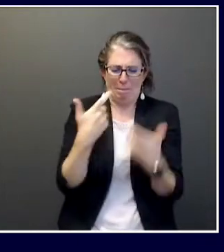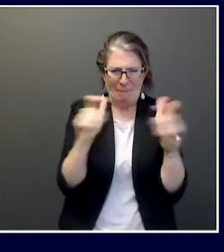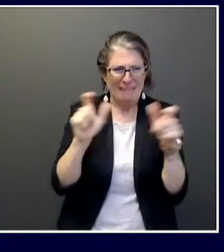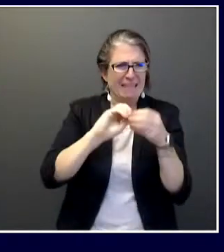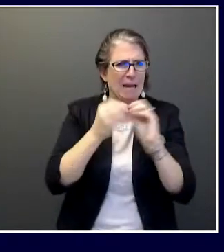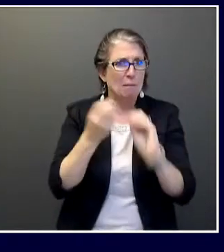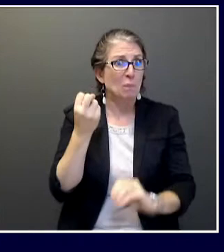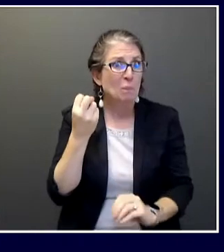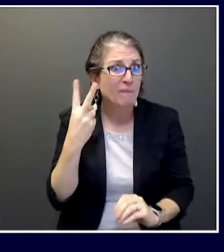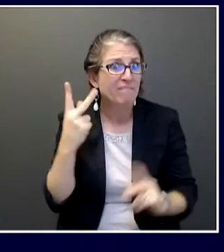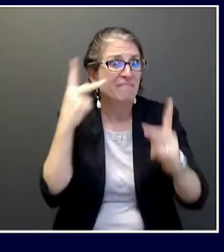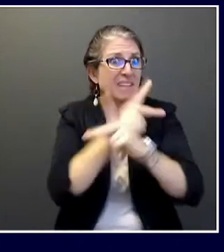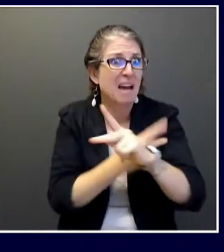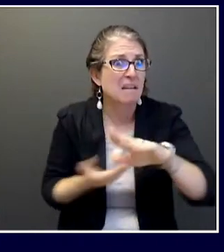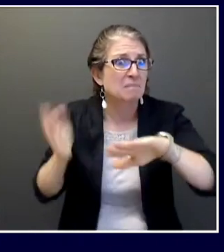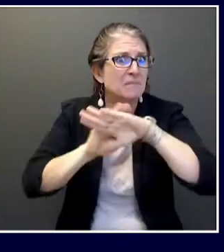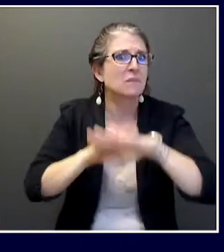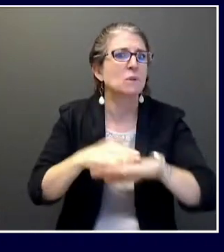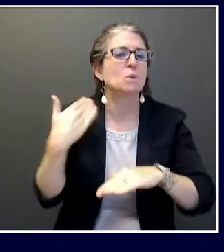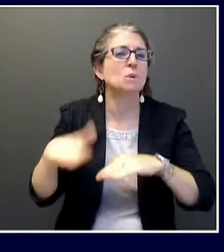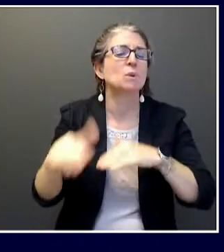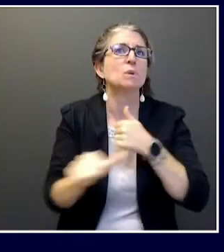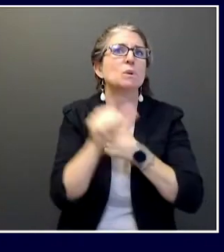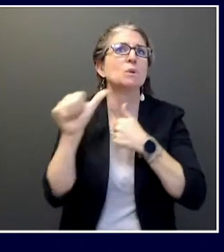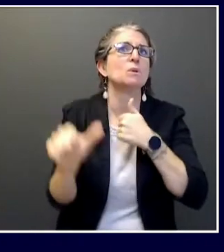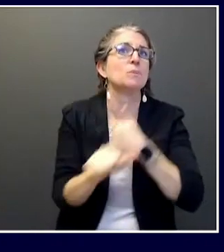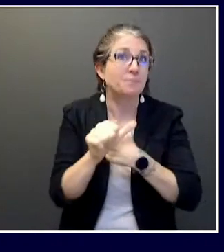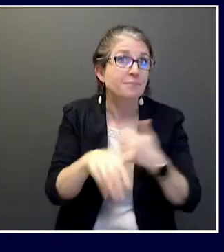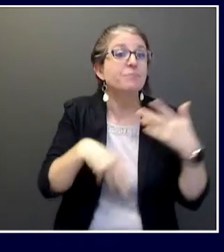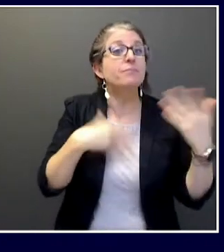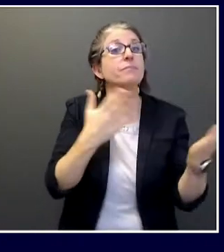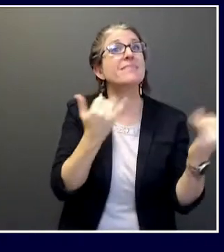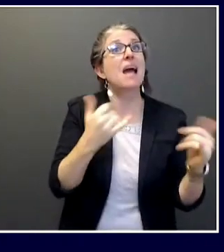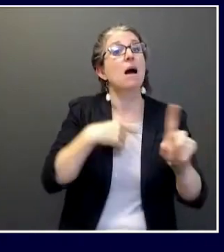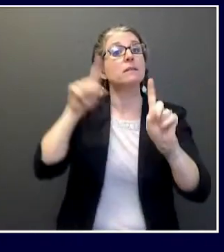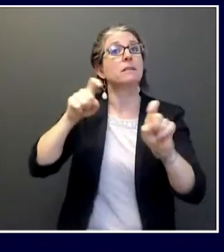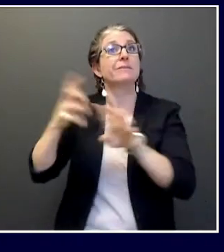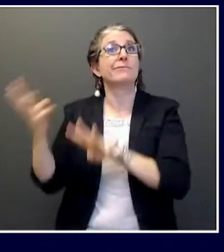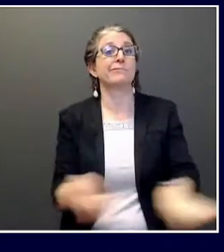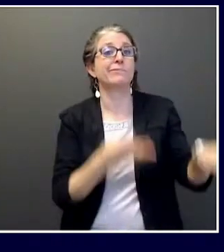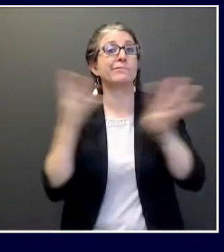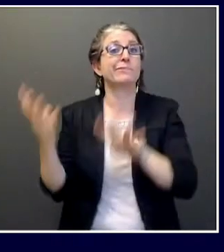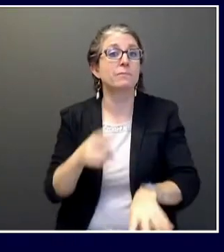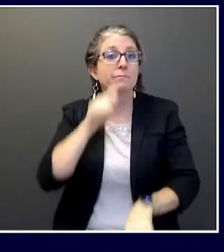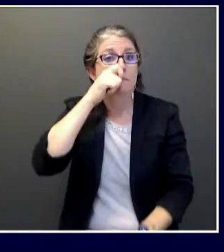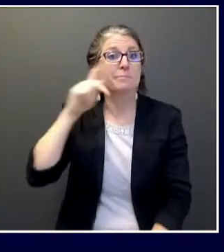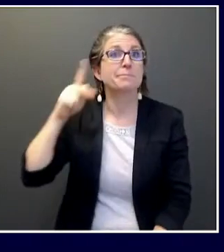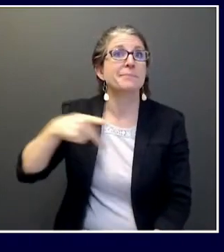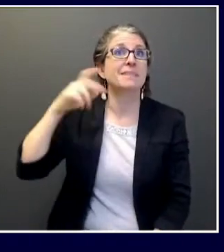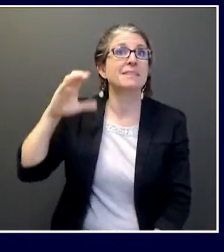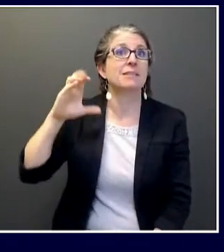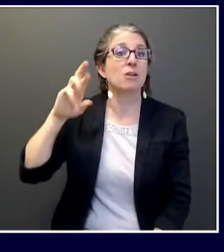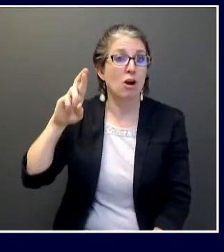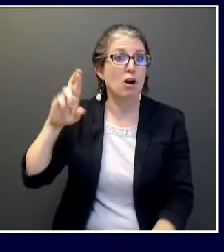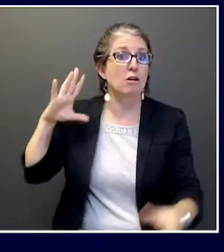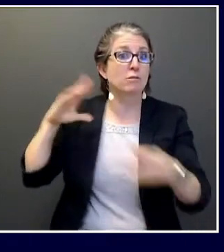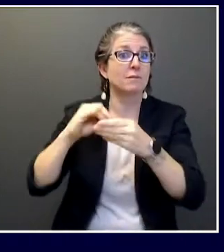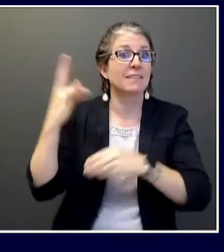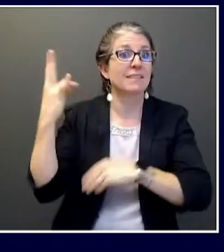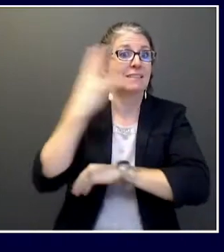Turning now to testing. Our PCR positivity rate on a 7-day basis now stands